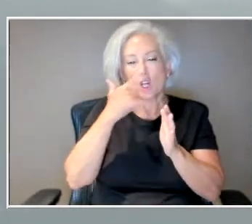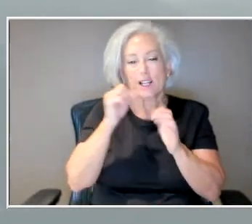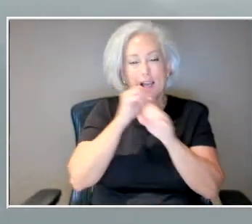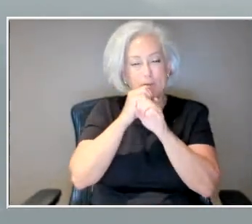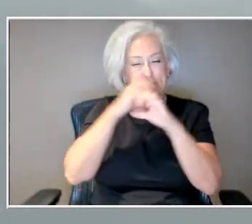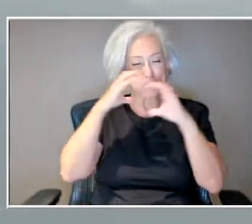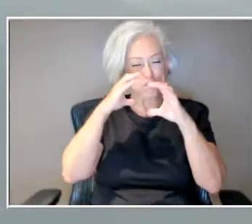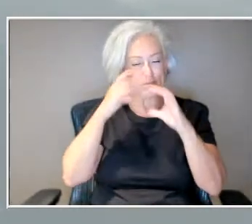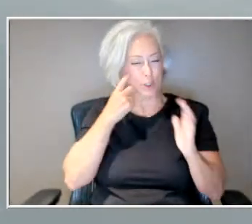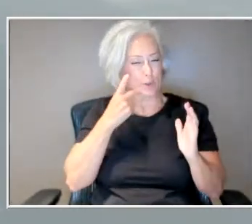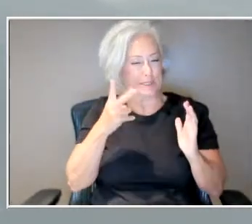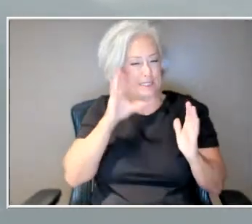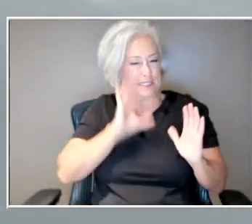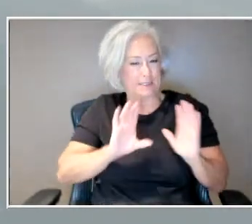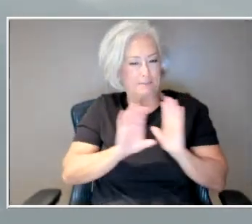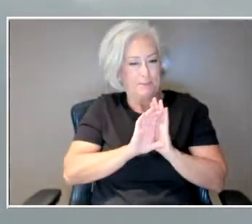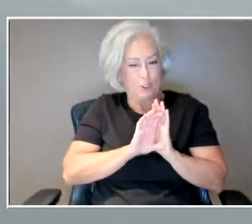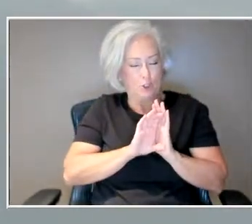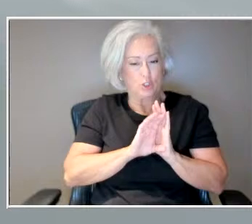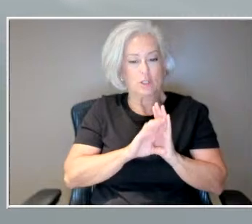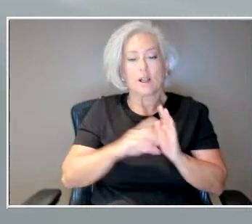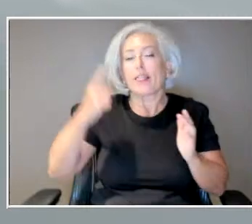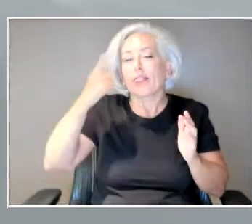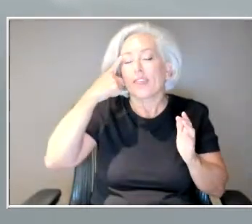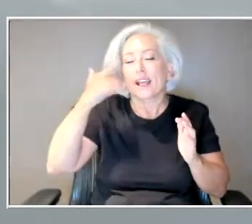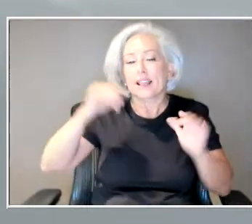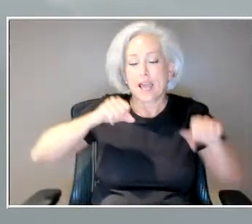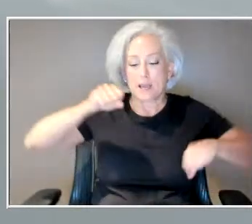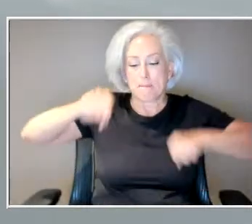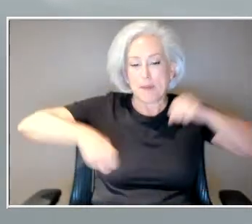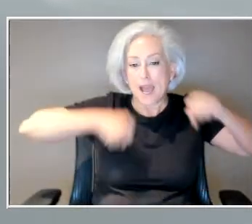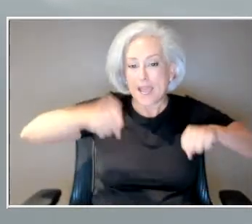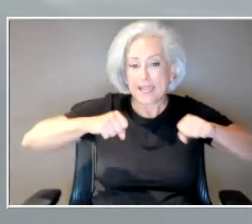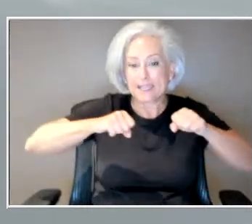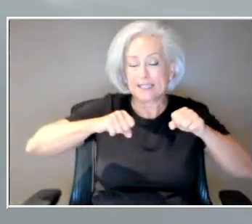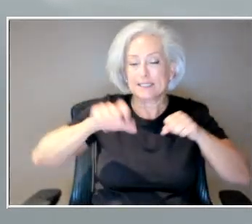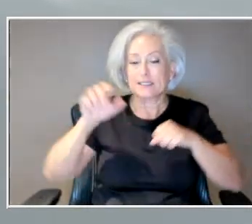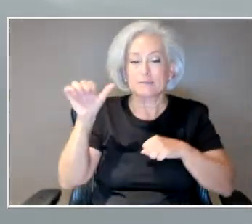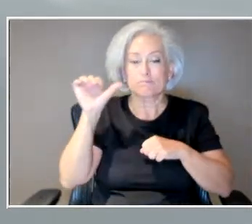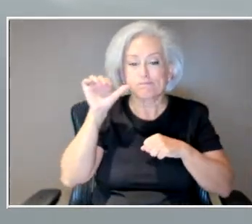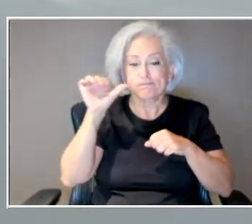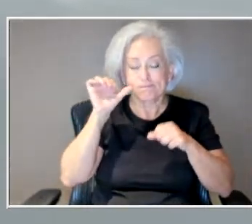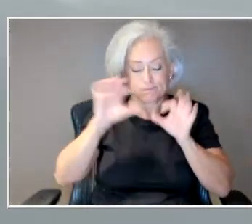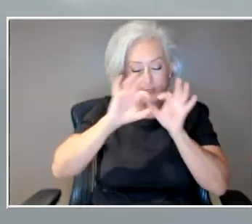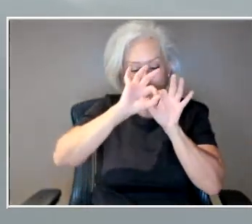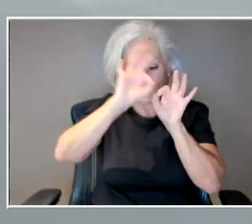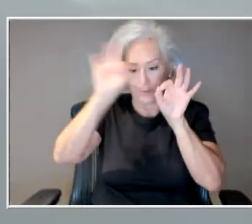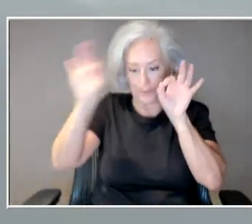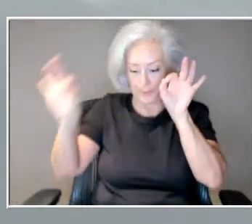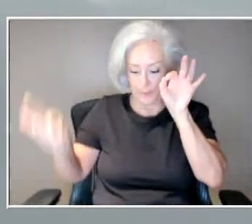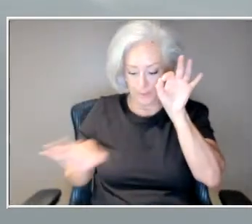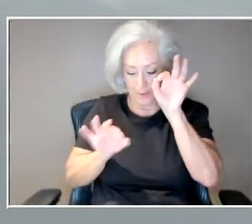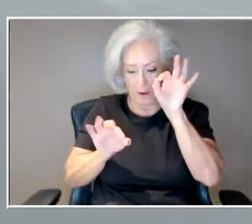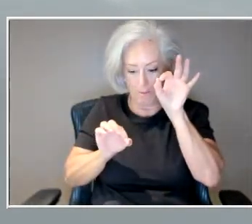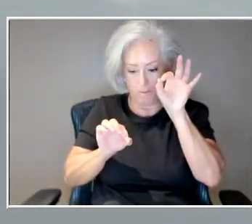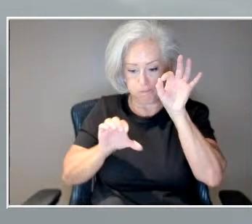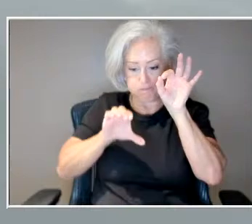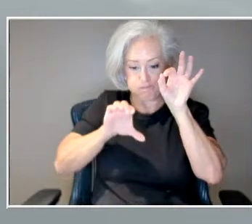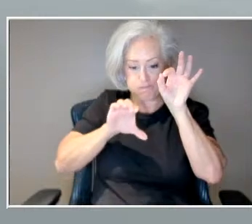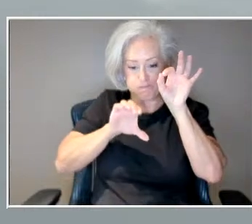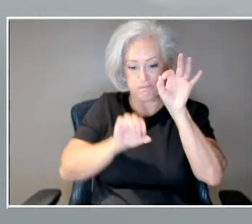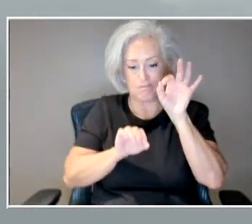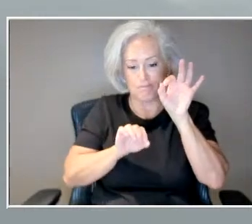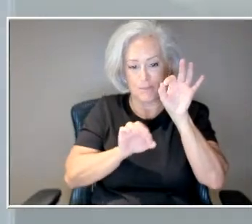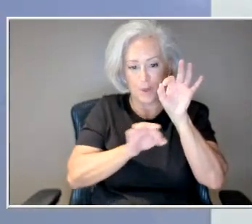it's like the inner tube of your bike tire being pooched out. Typically this takes years to happen, and it happens silently, because in the grand scheme